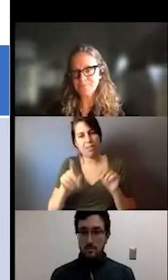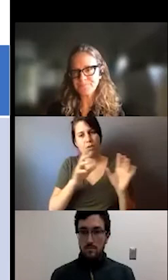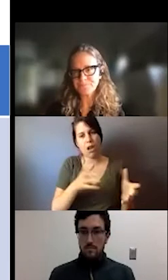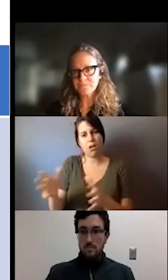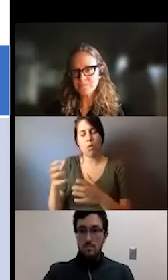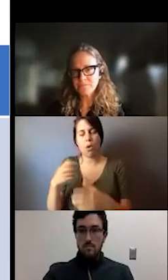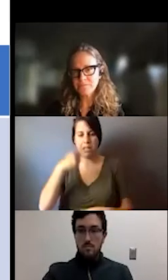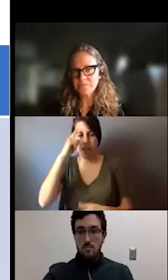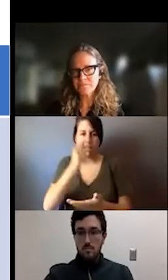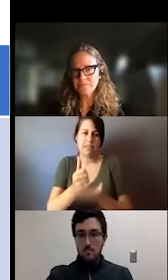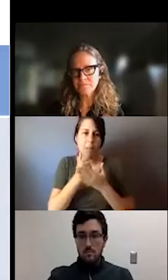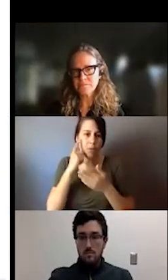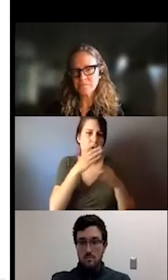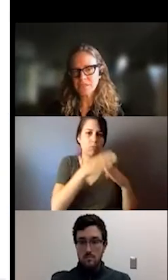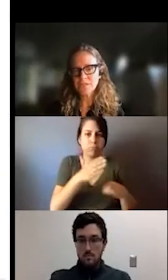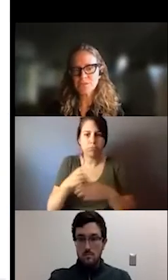very helpful.